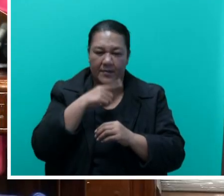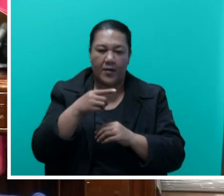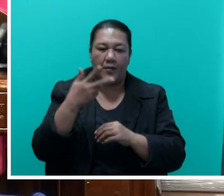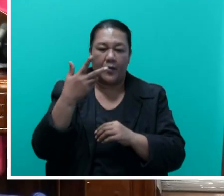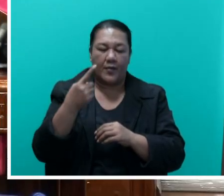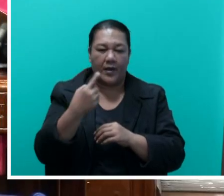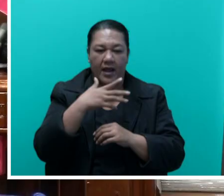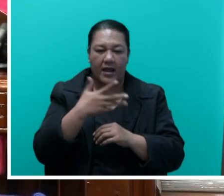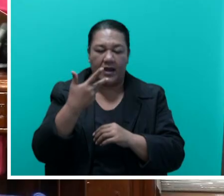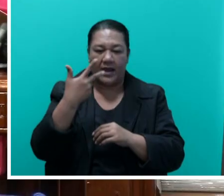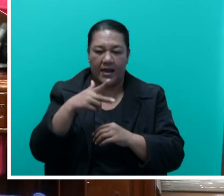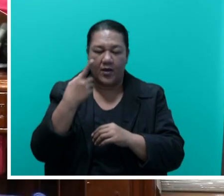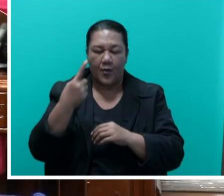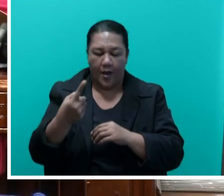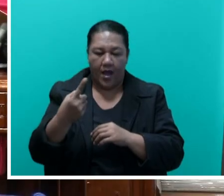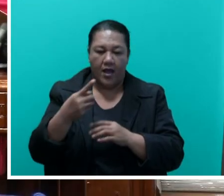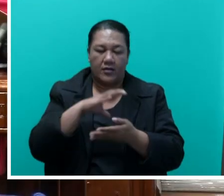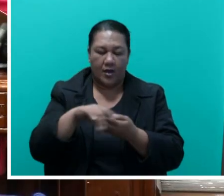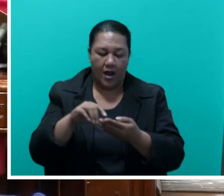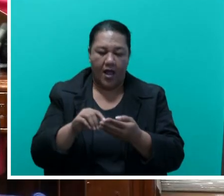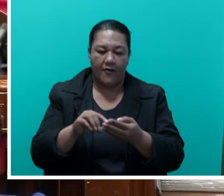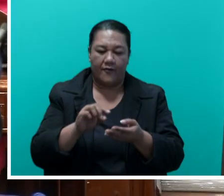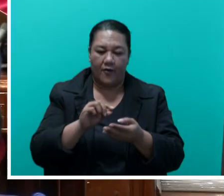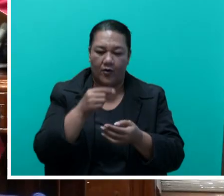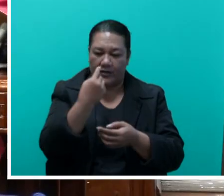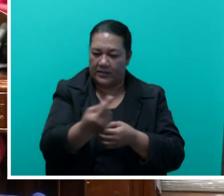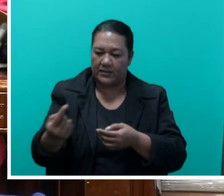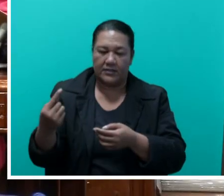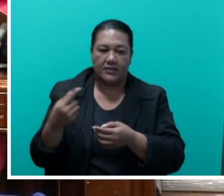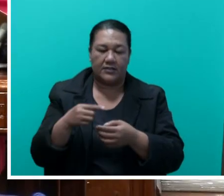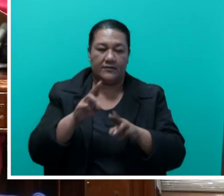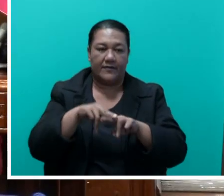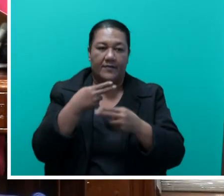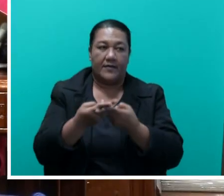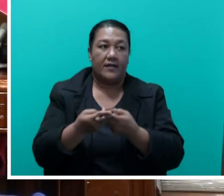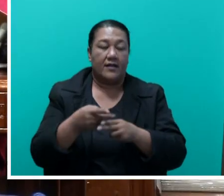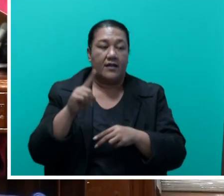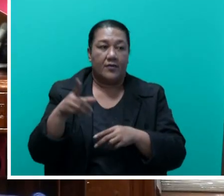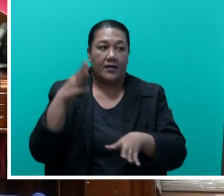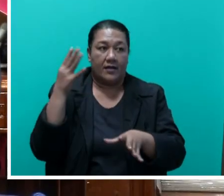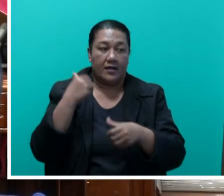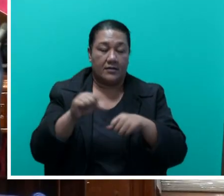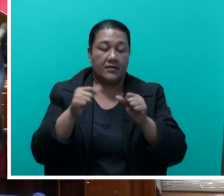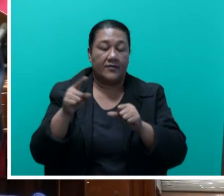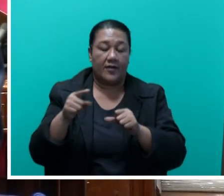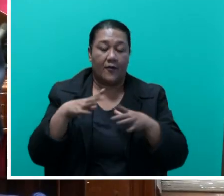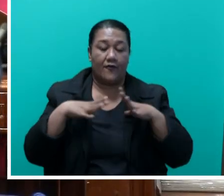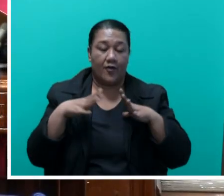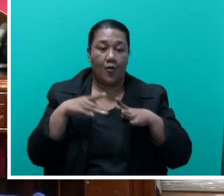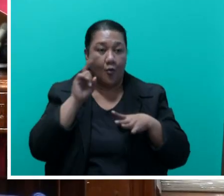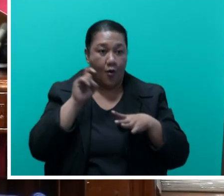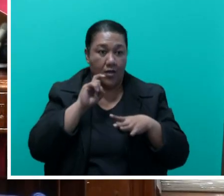$181.80 per household. The benefits, therefore, will be widely felt, and similarly, the free water project for